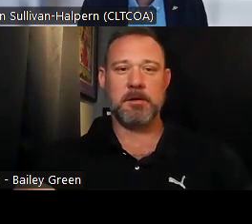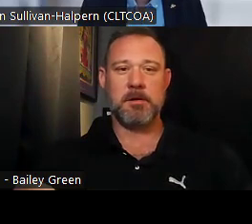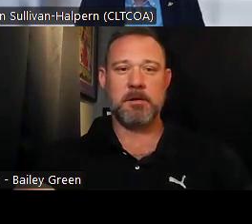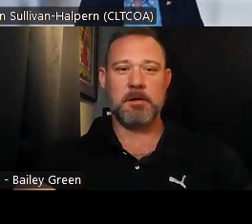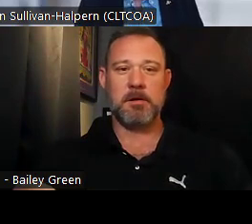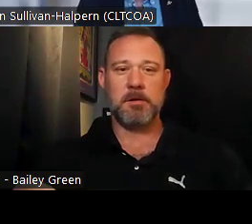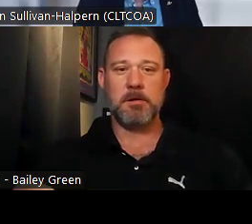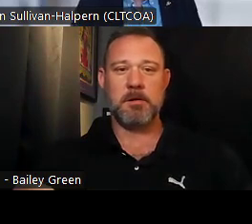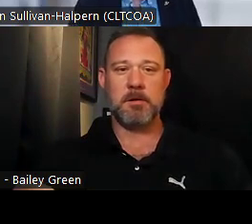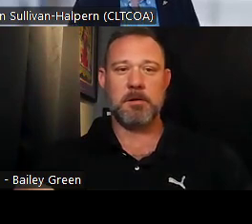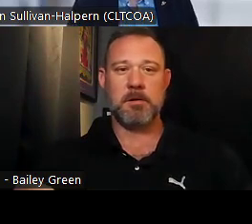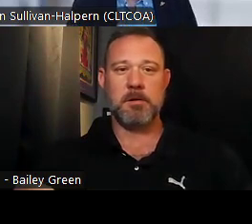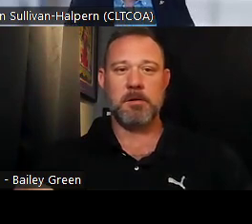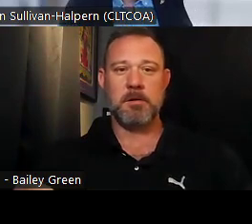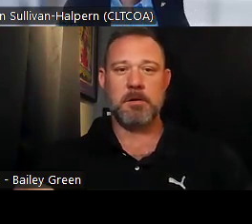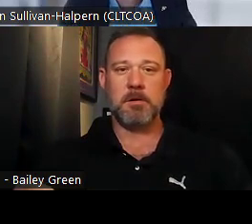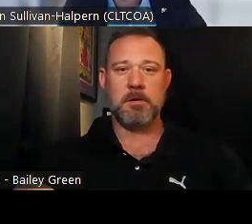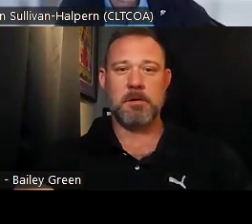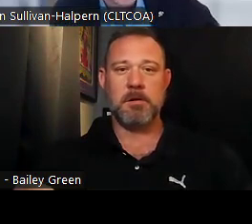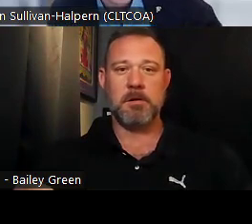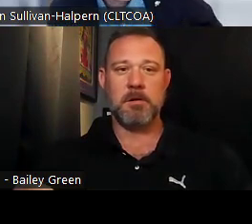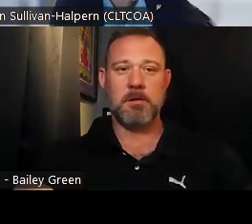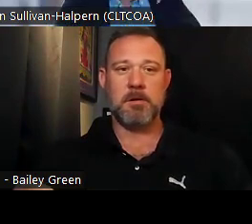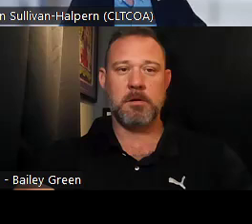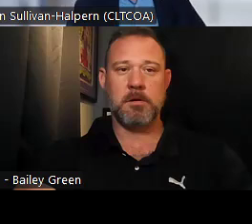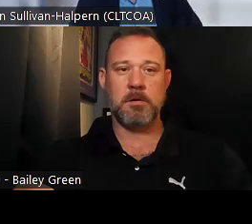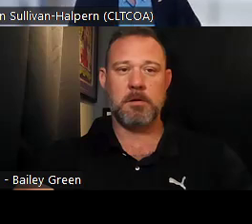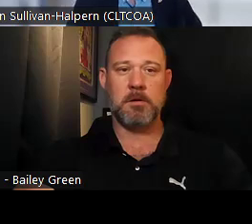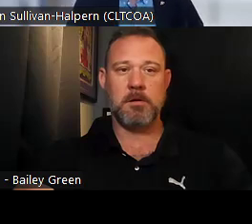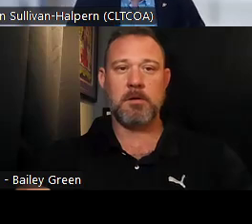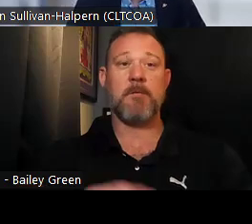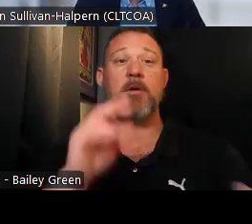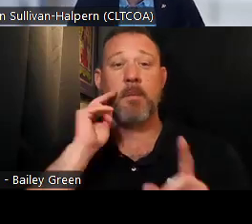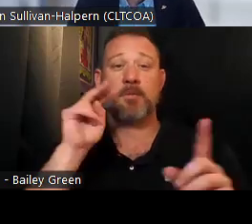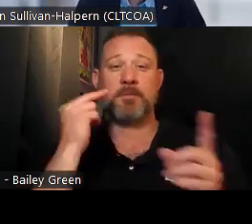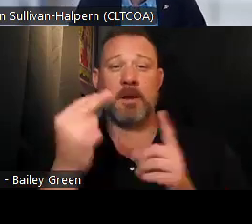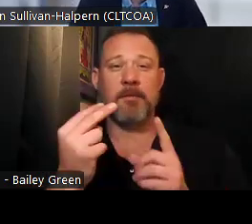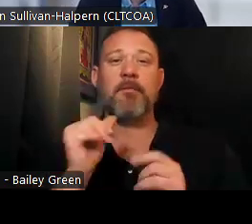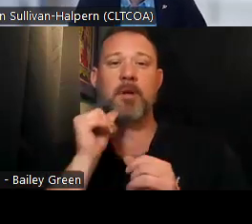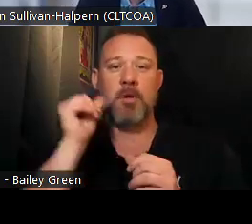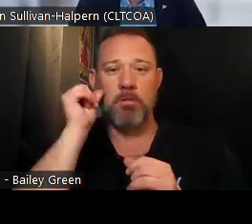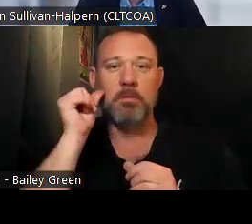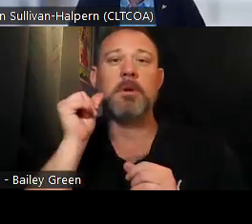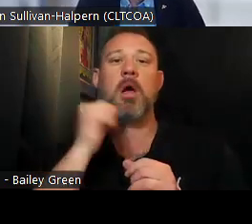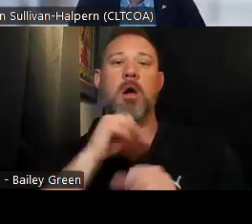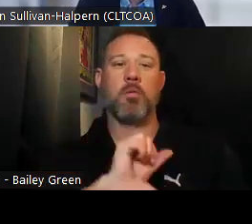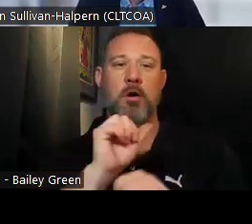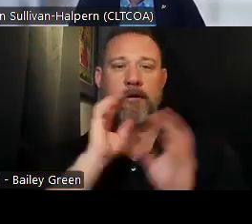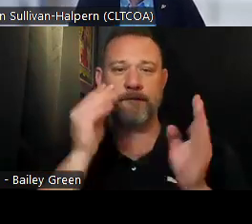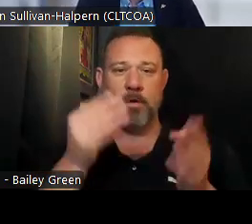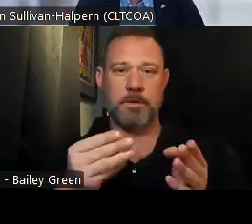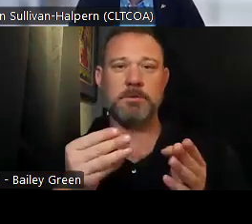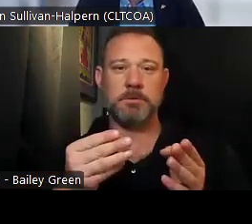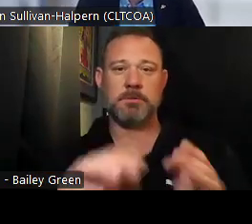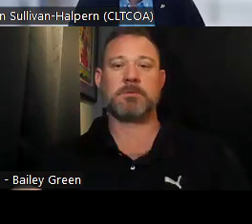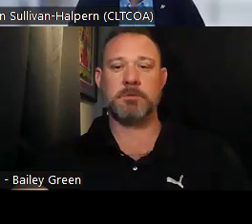Yeah, I'm happy to get us started. Thank you, Berta. From the perspective of the Adult Abuse Response Subcommittee, our work has focused on strengthening